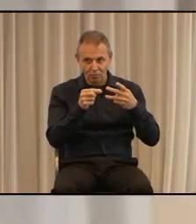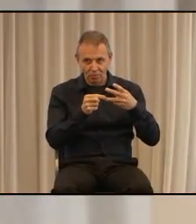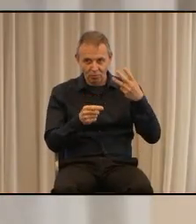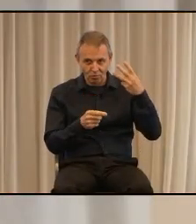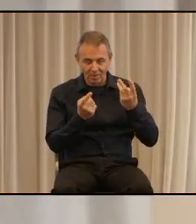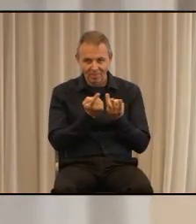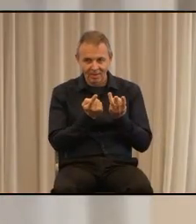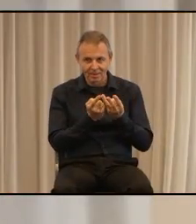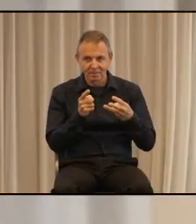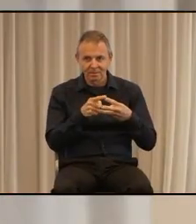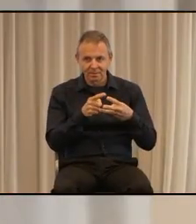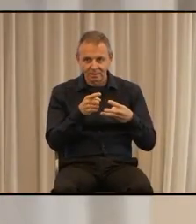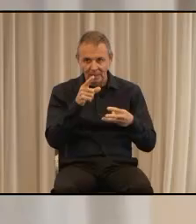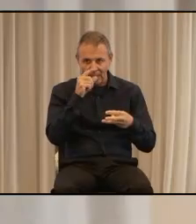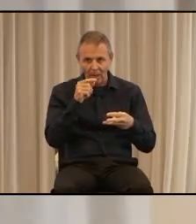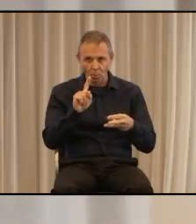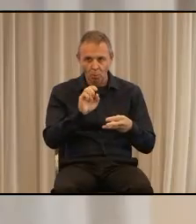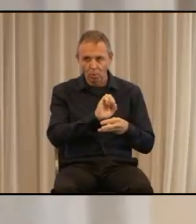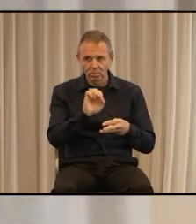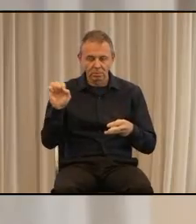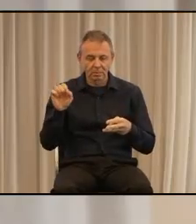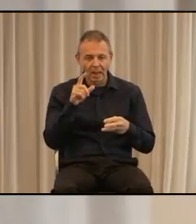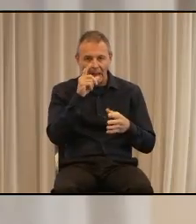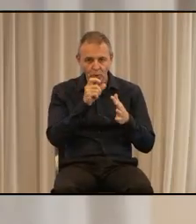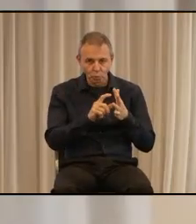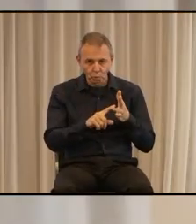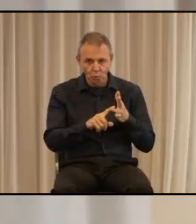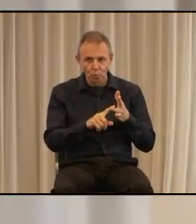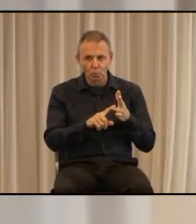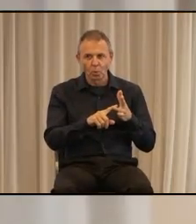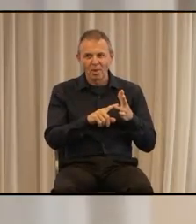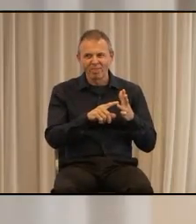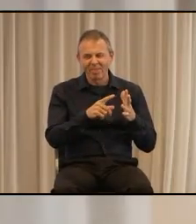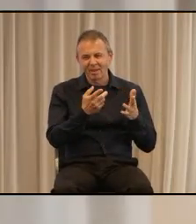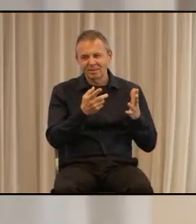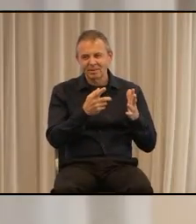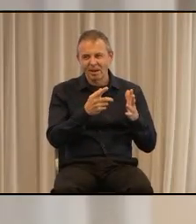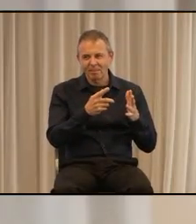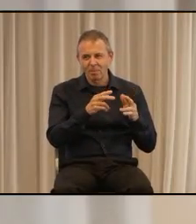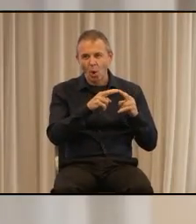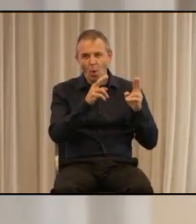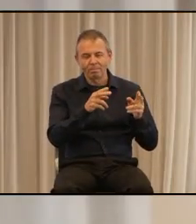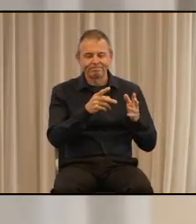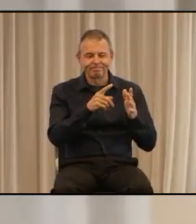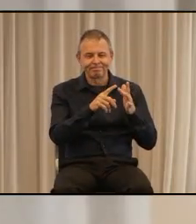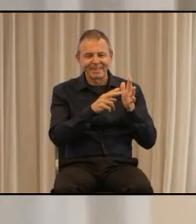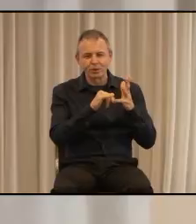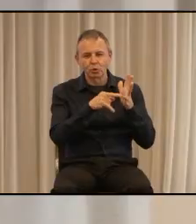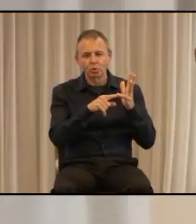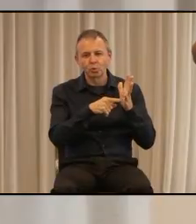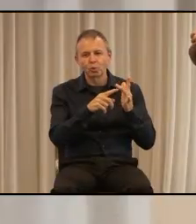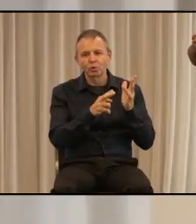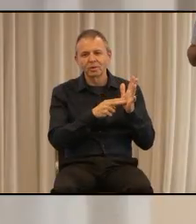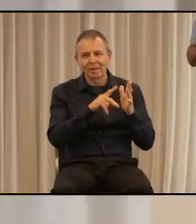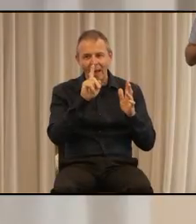heard about what people can do that institutions can't. And so there's many things you'll reflect on in your own life